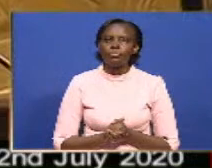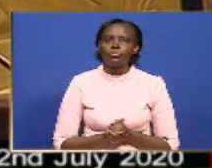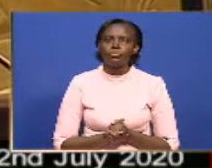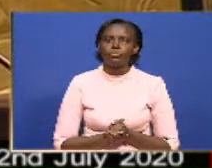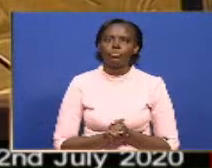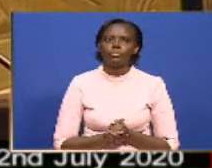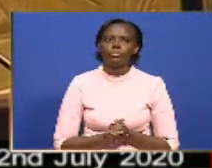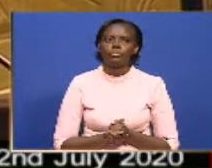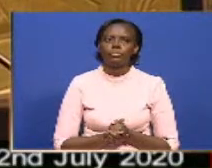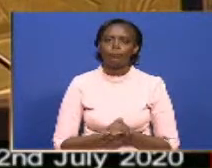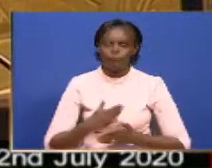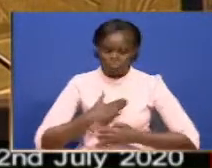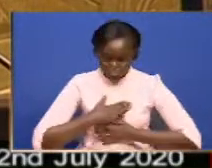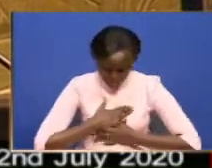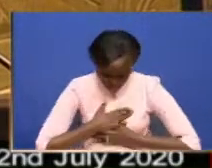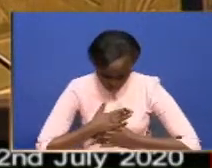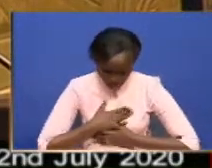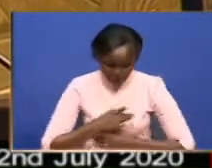Honorable David Sankok.